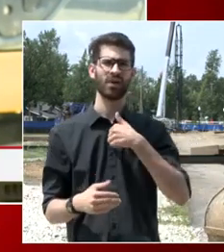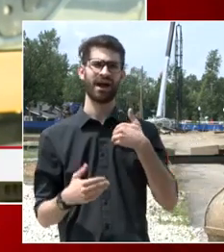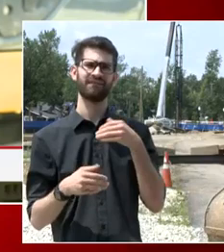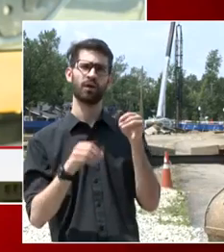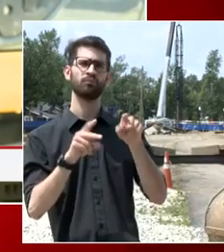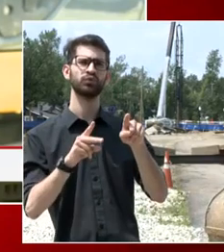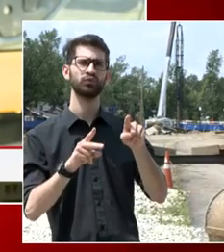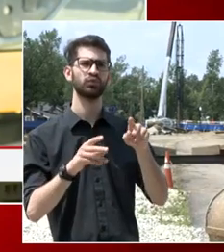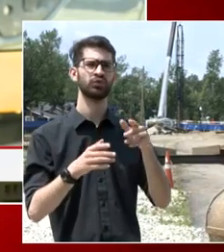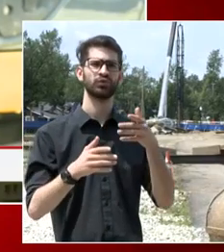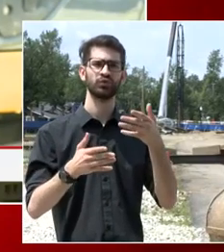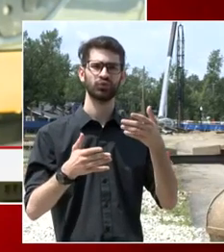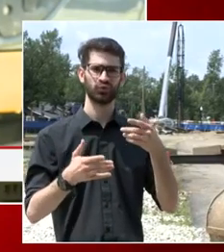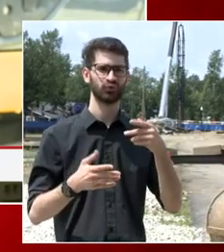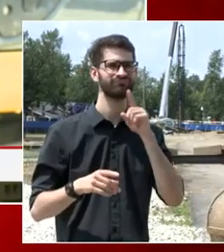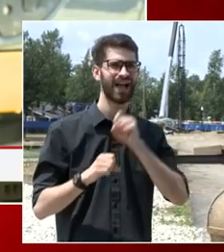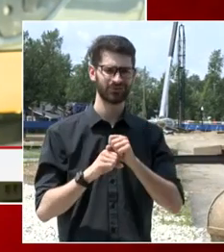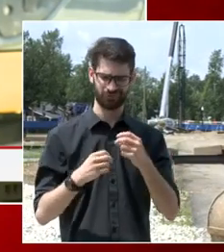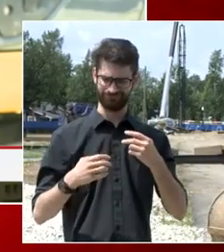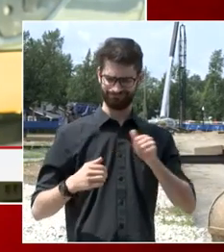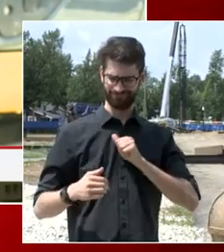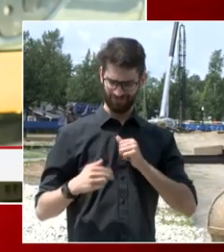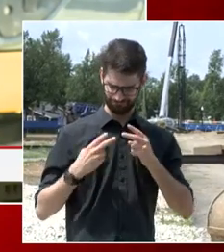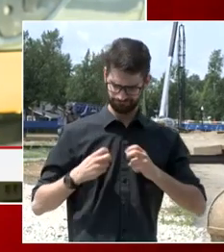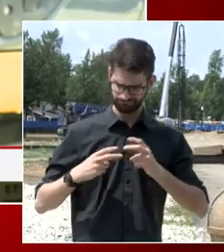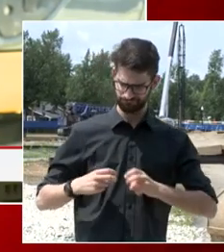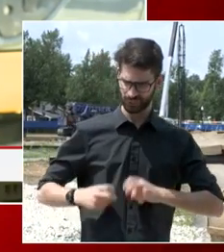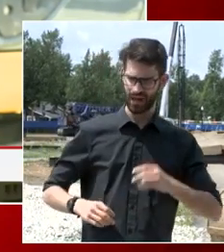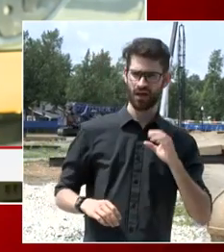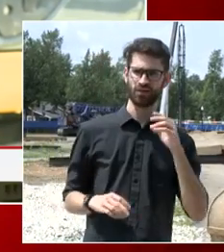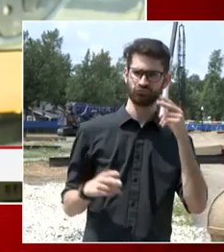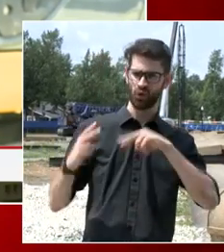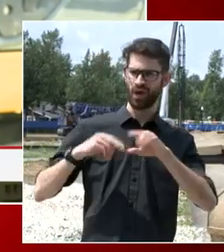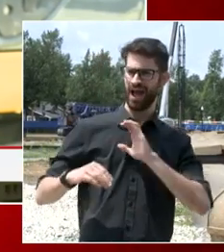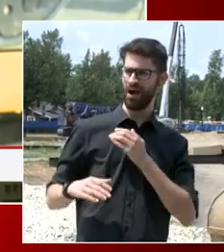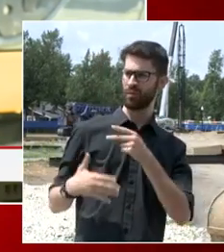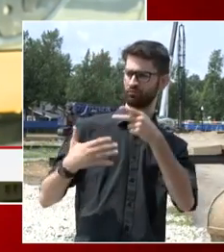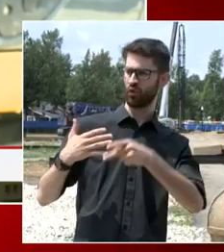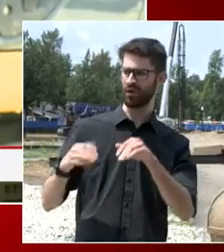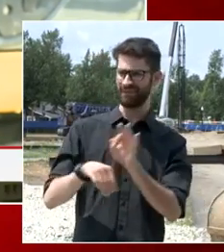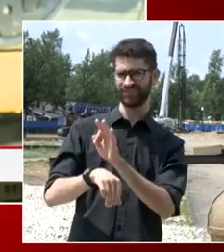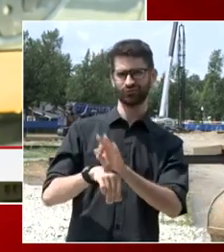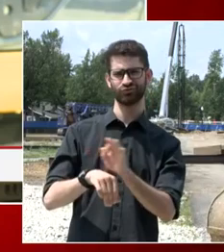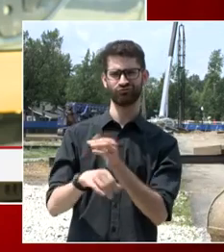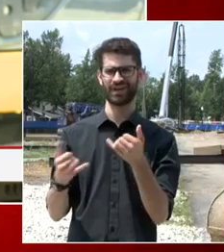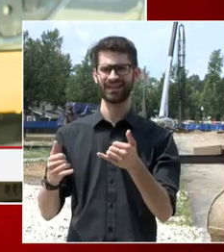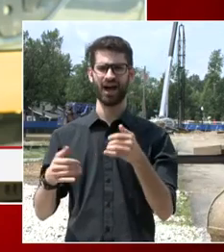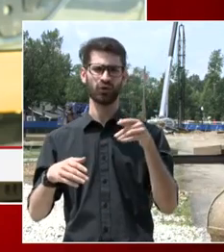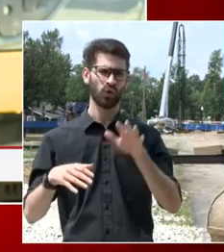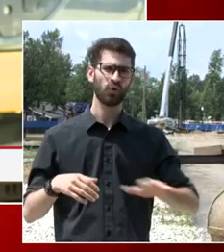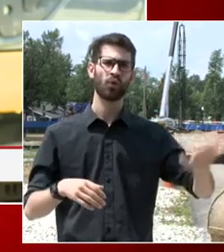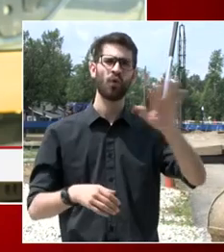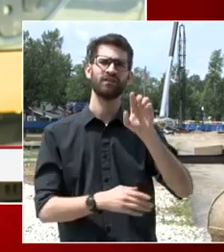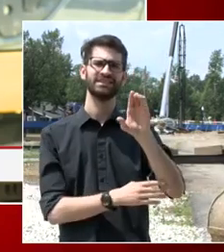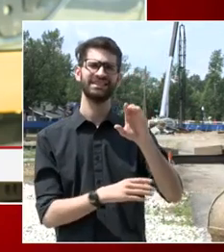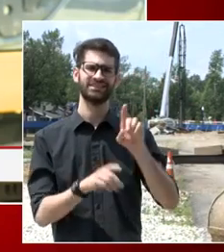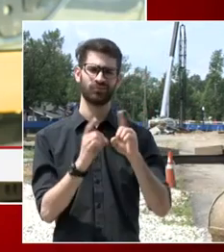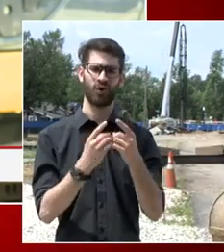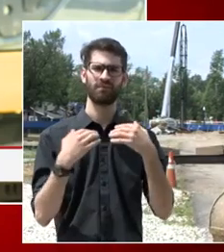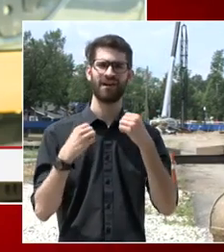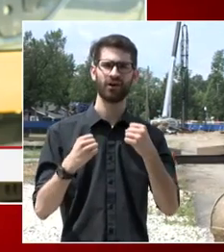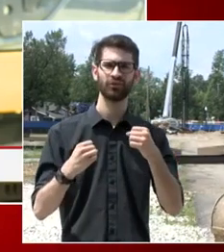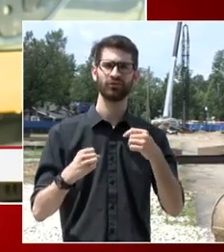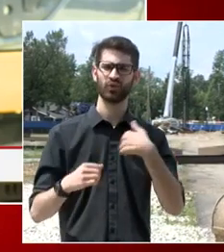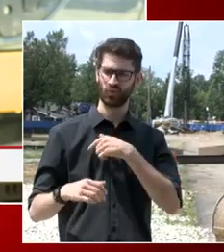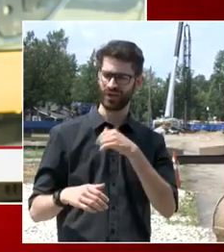be introspective and to look at how all of our programs and services are functioning through the D.C. Department of Health on a regular